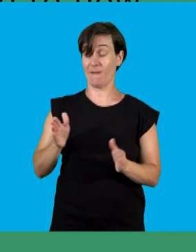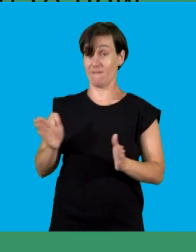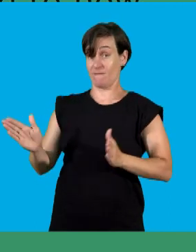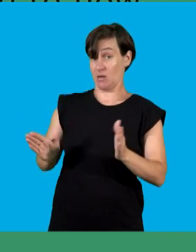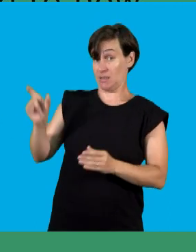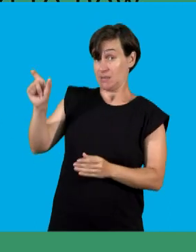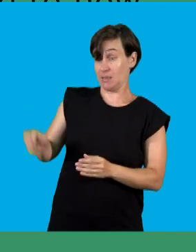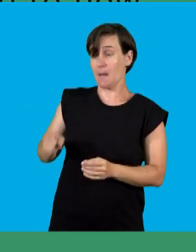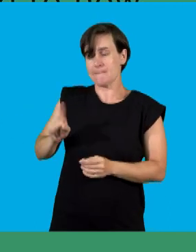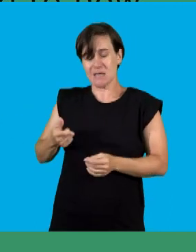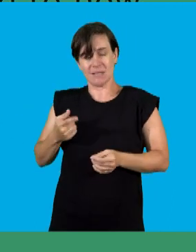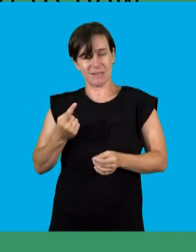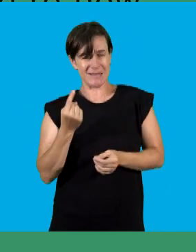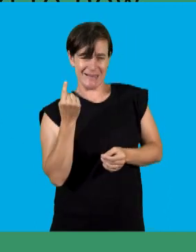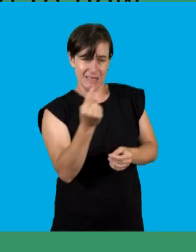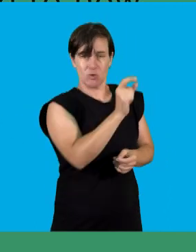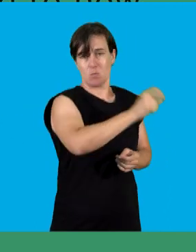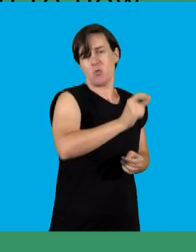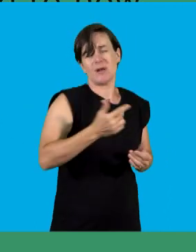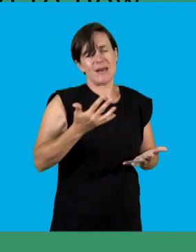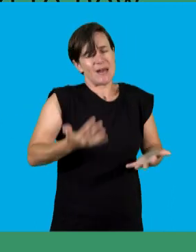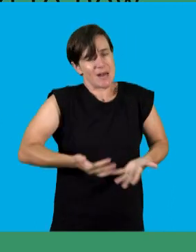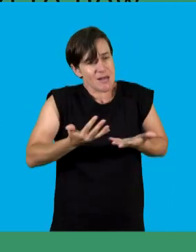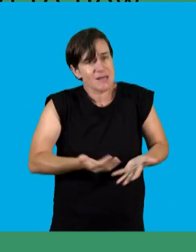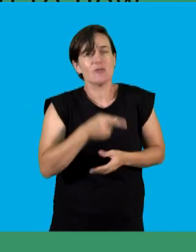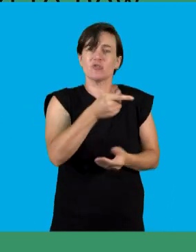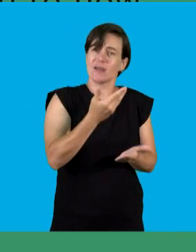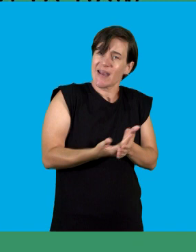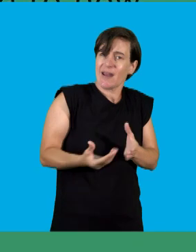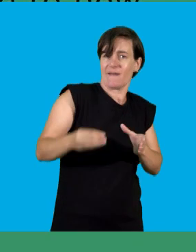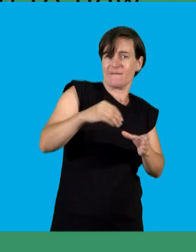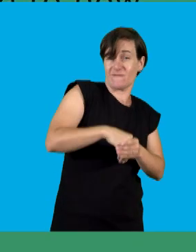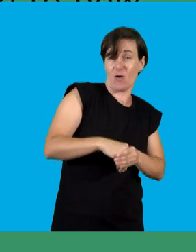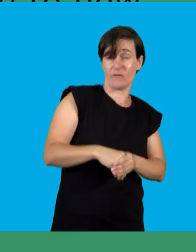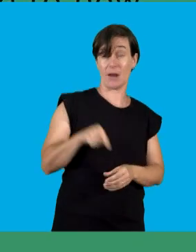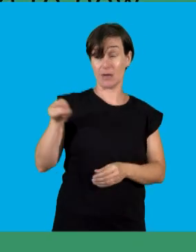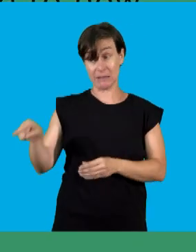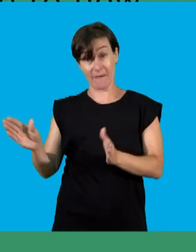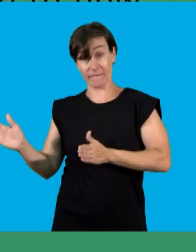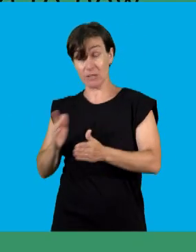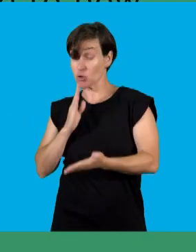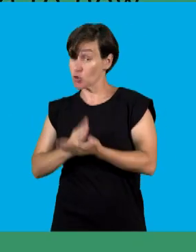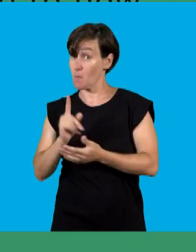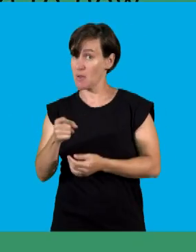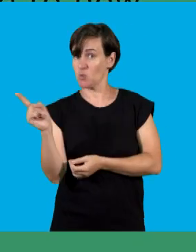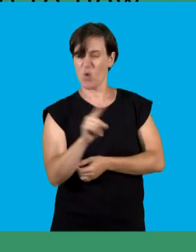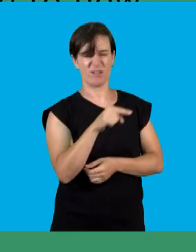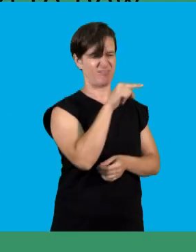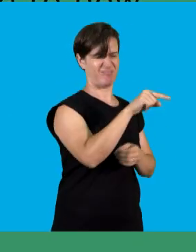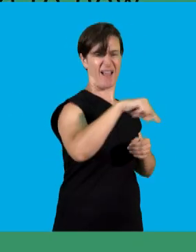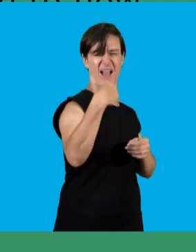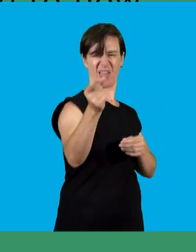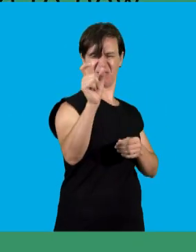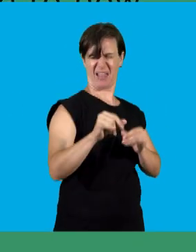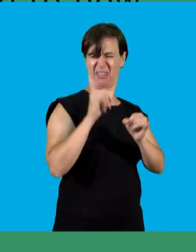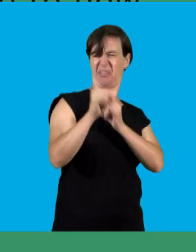must encourage everyone to participate and ensures that no one criticizes any